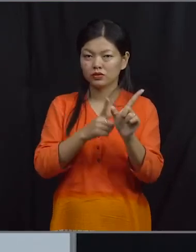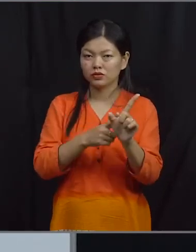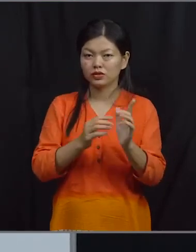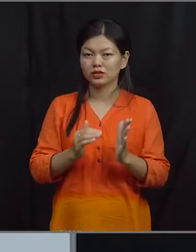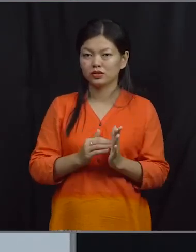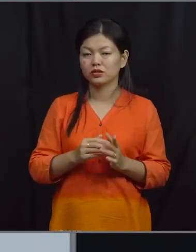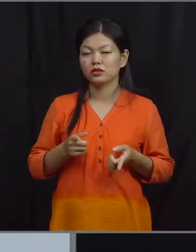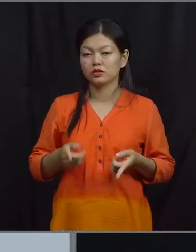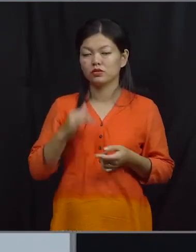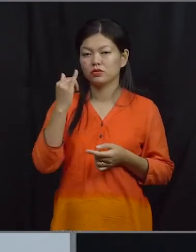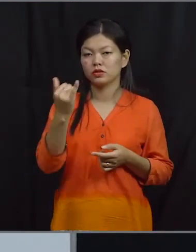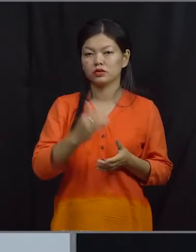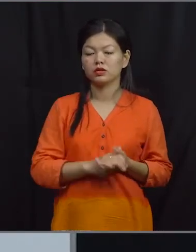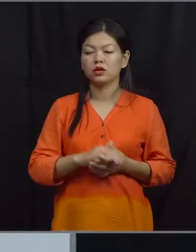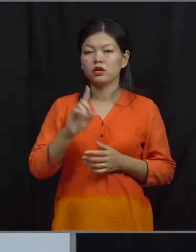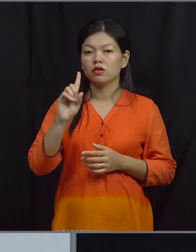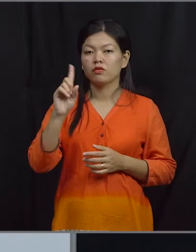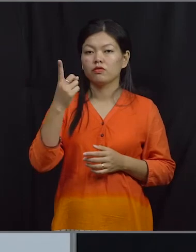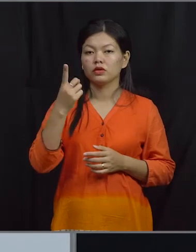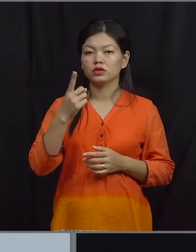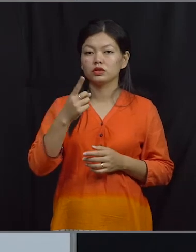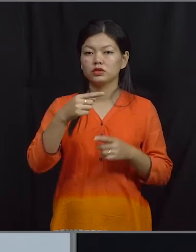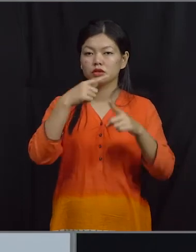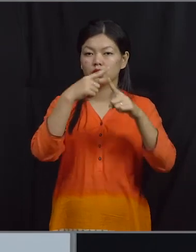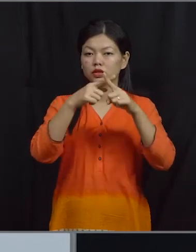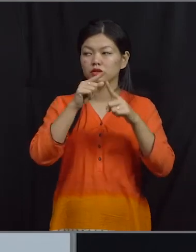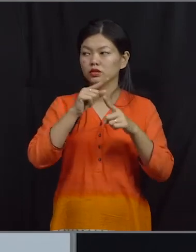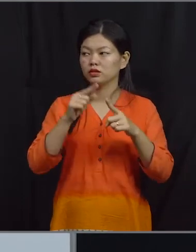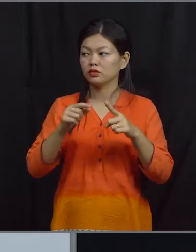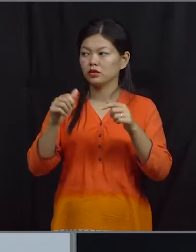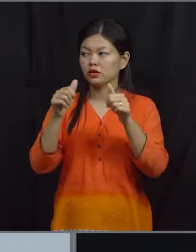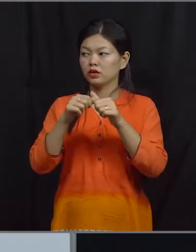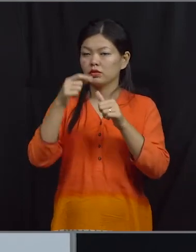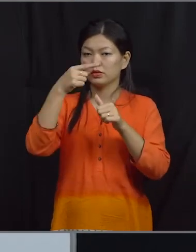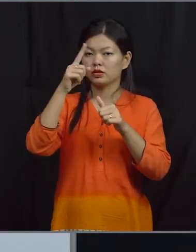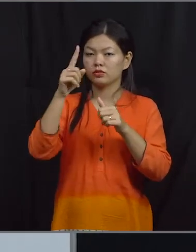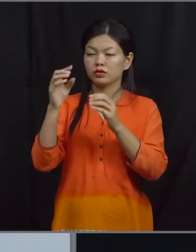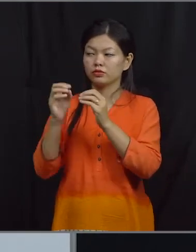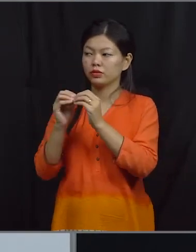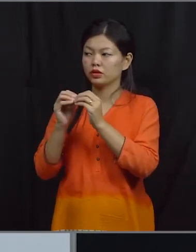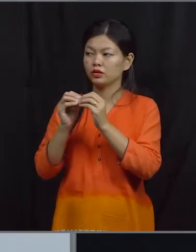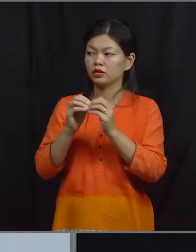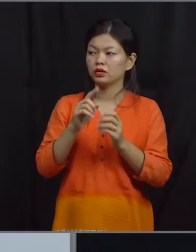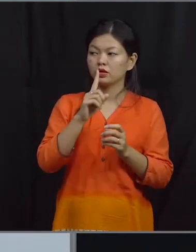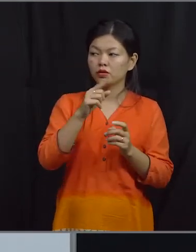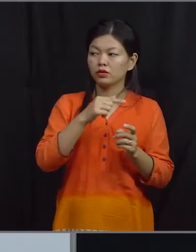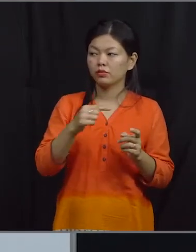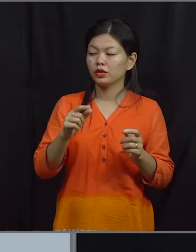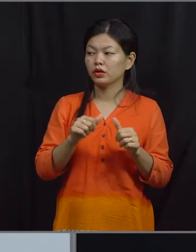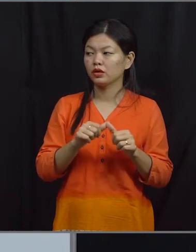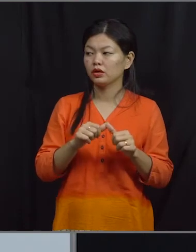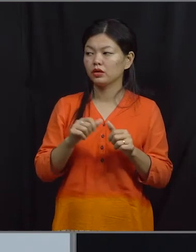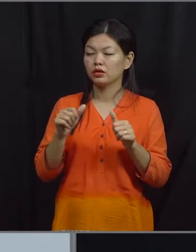How do you find x? X equal to A inverse B, that is 1 by determinant of A